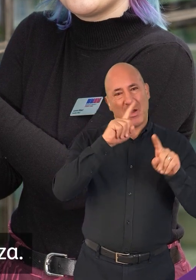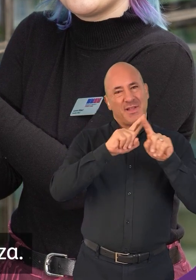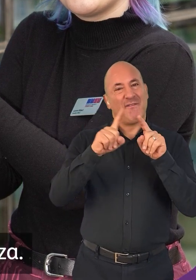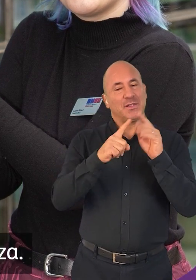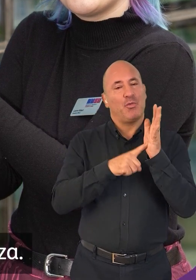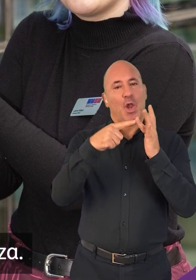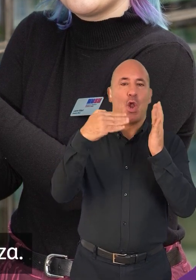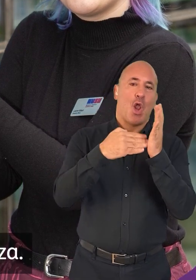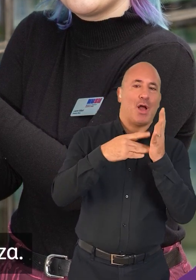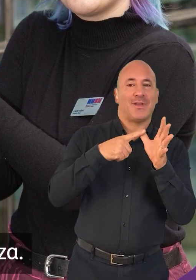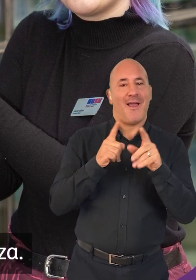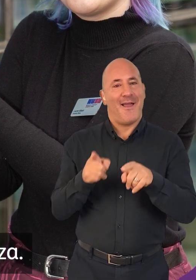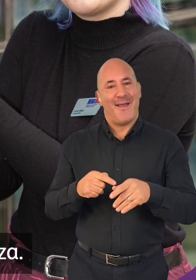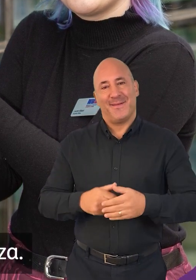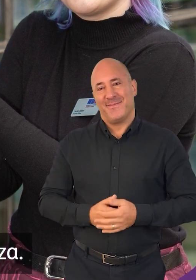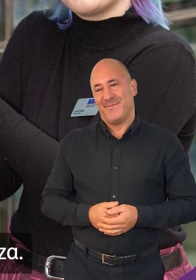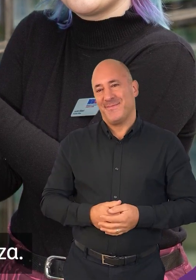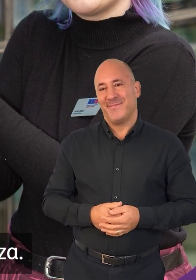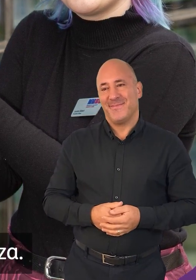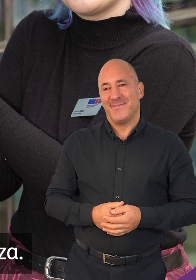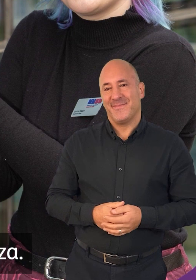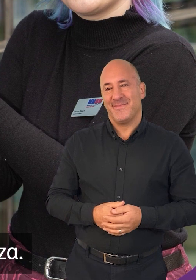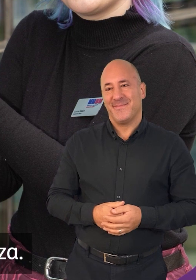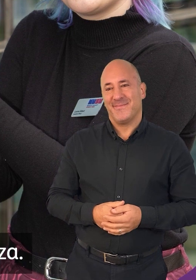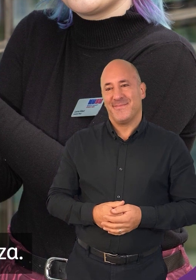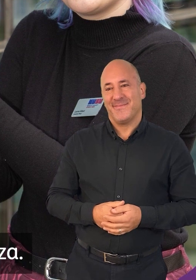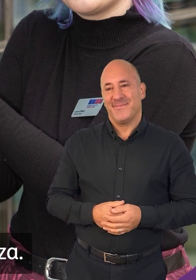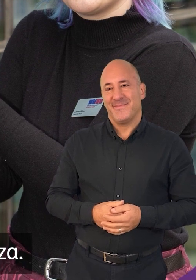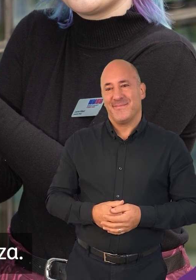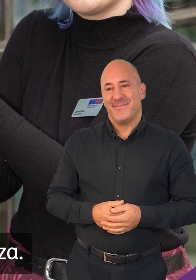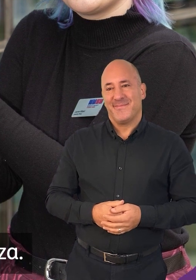as Neurodiversity with Loza.